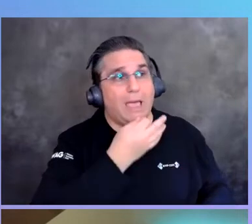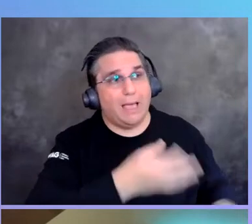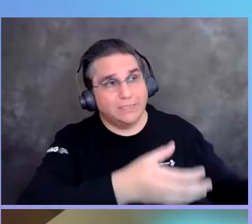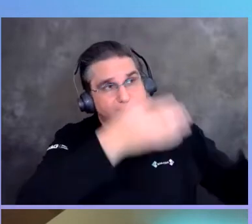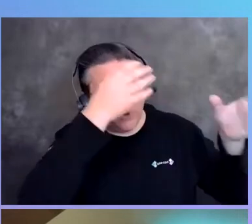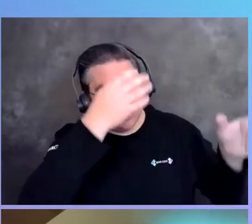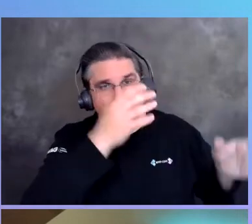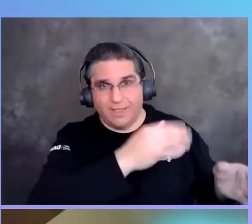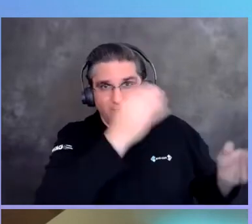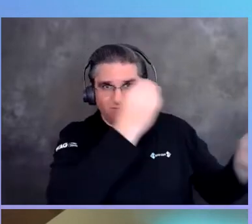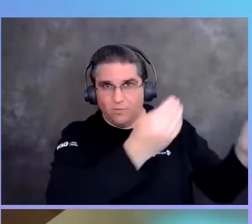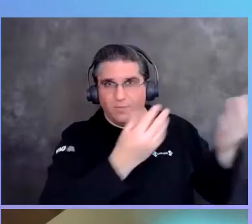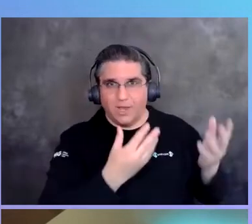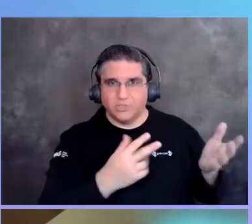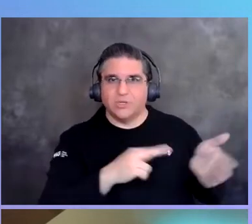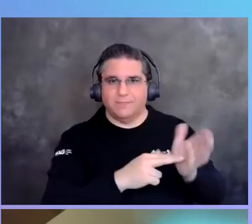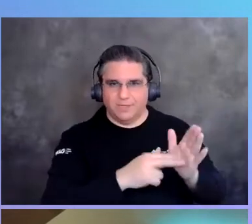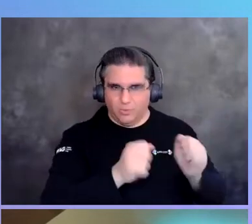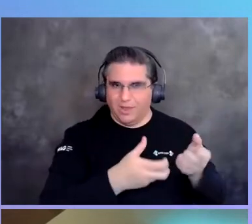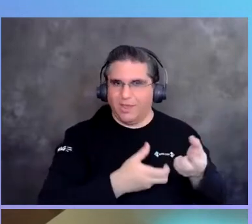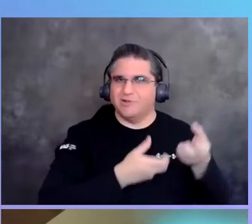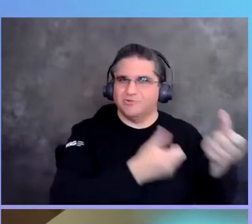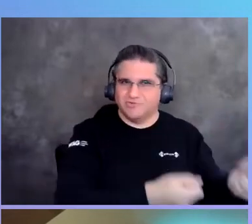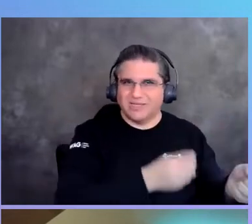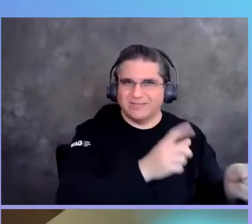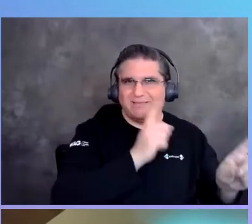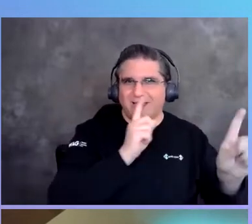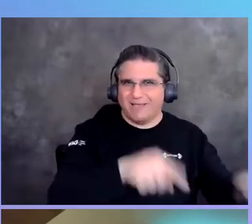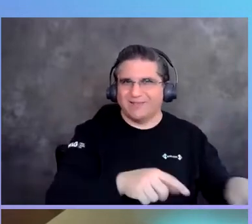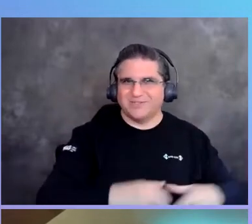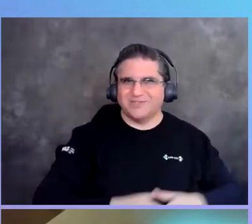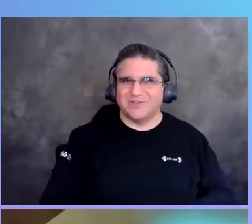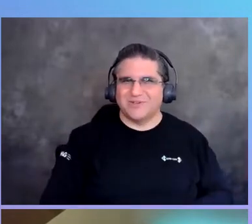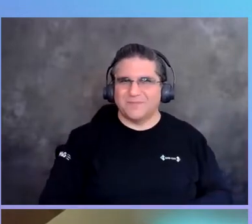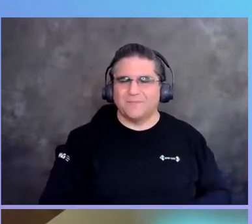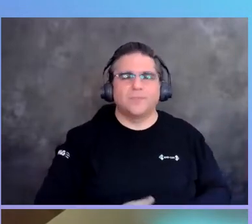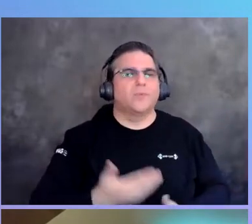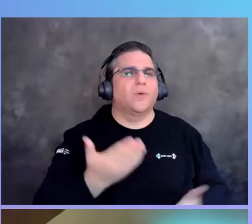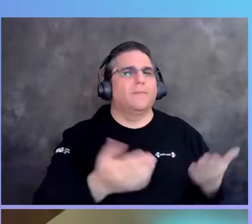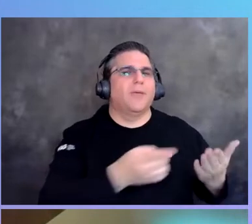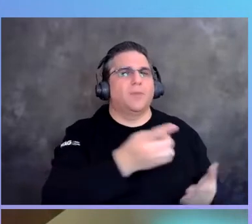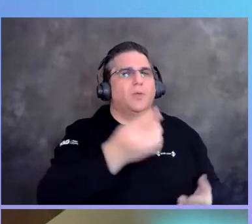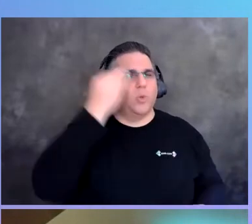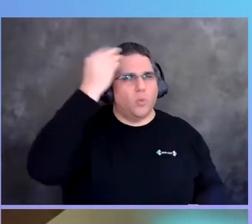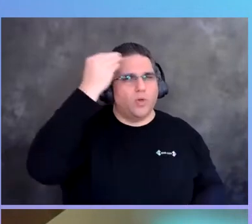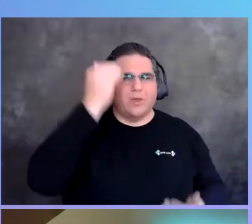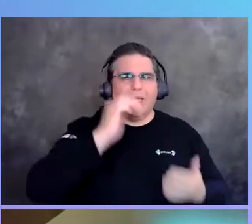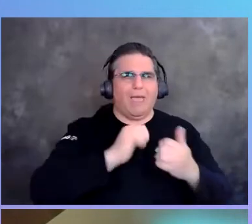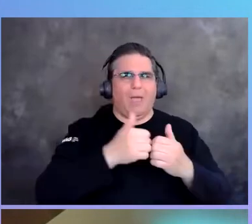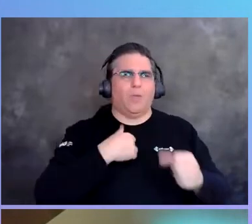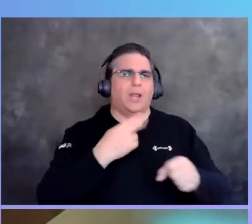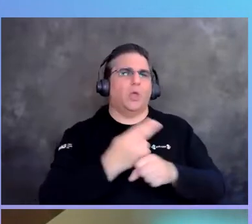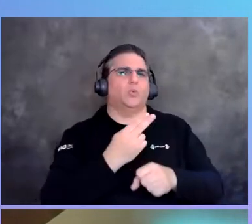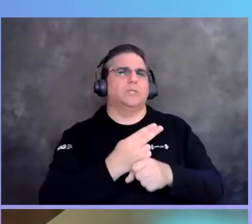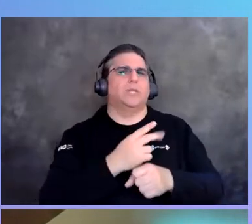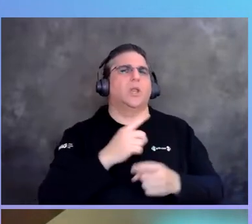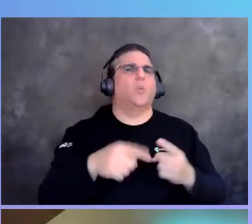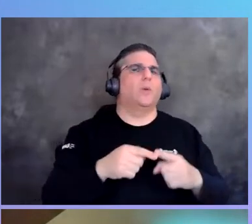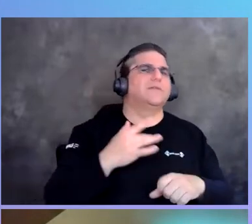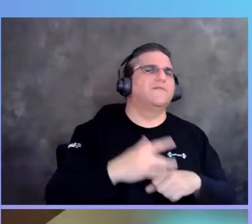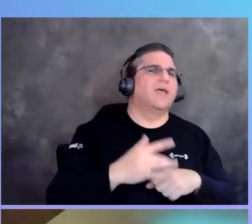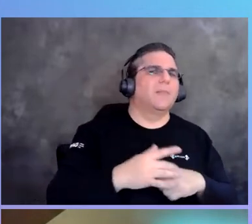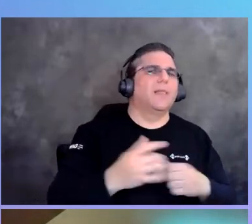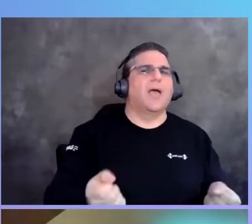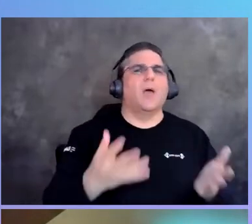know that we can trust it. So now, you might be wondering, how can I use this and when will it be available and how much